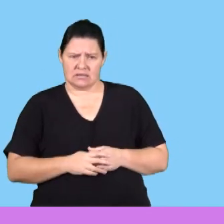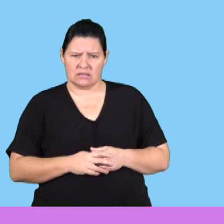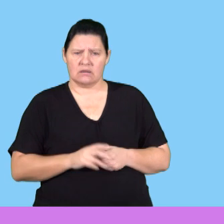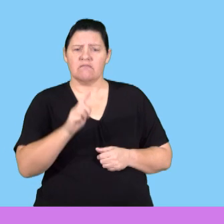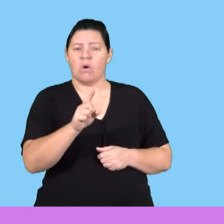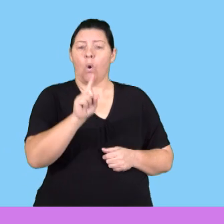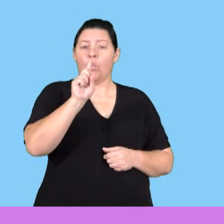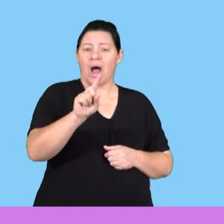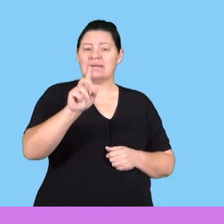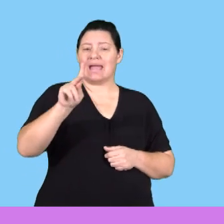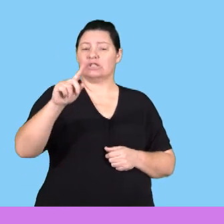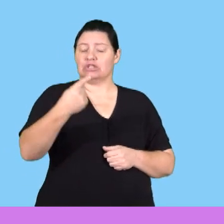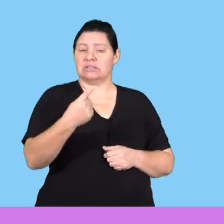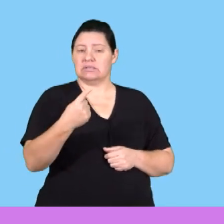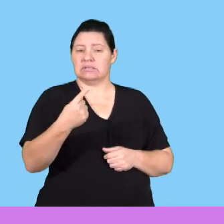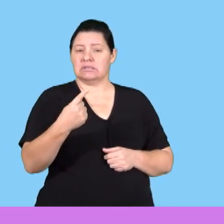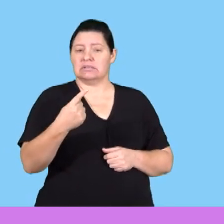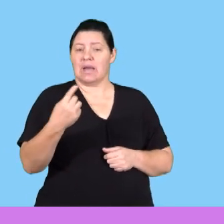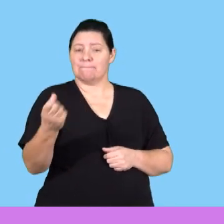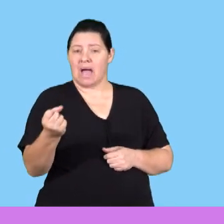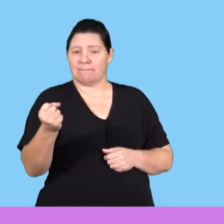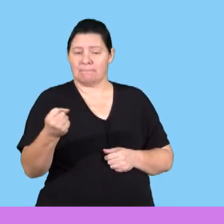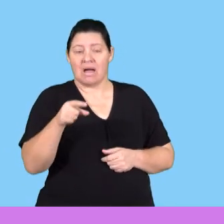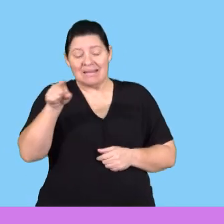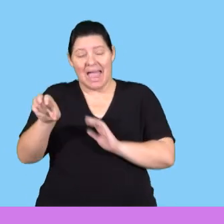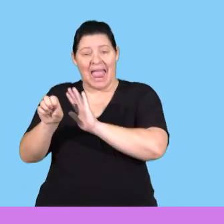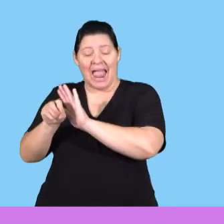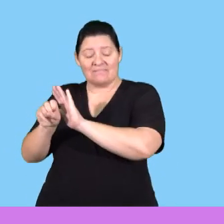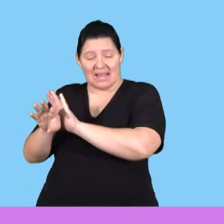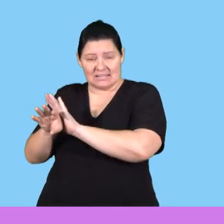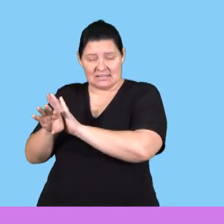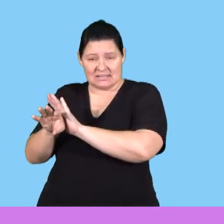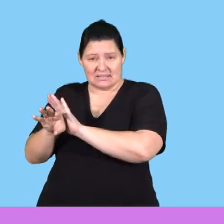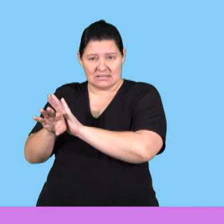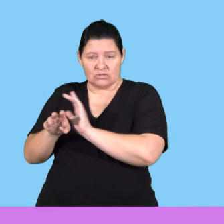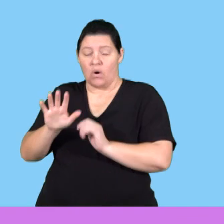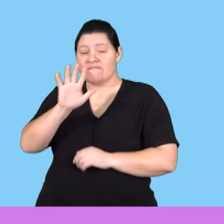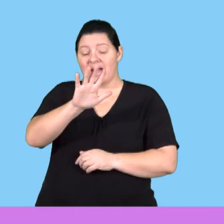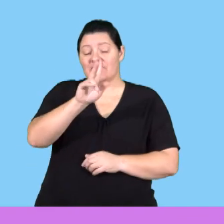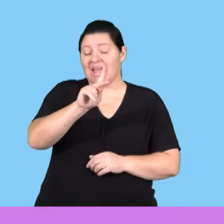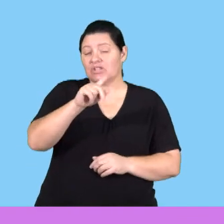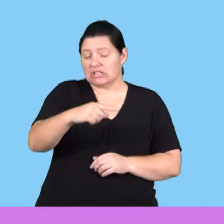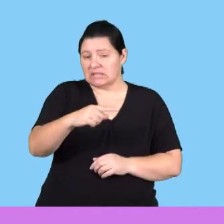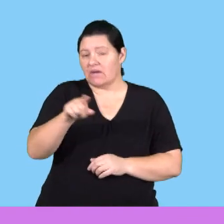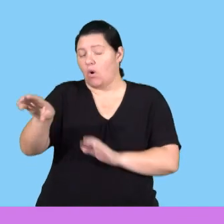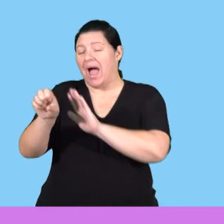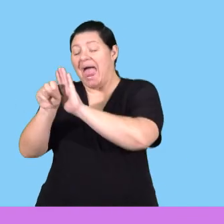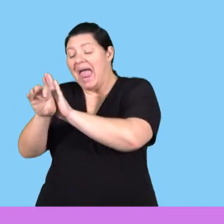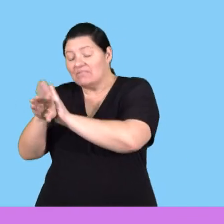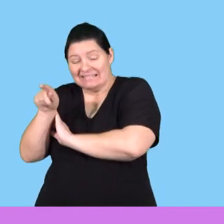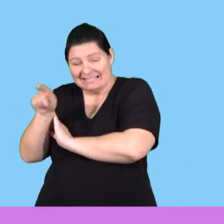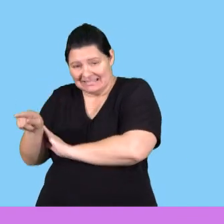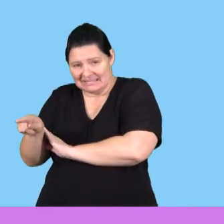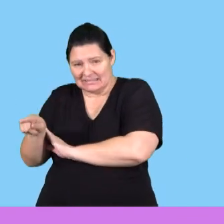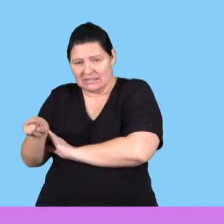would she pay for 1 kilogram of maize meal in the advert? Take note that 5 kg is on